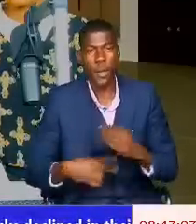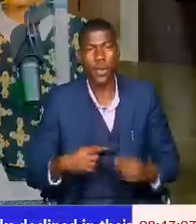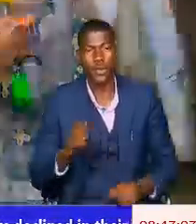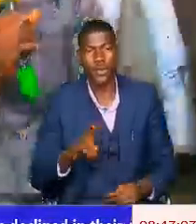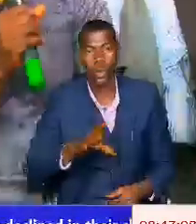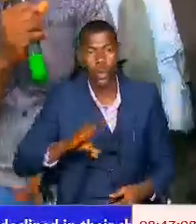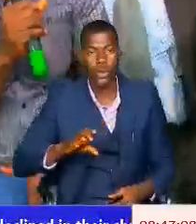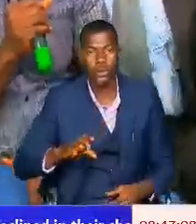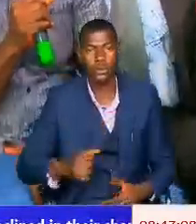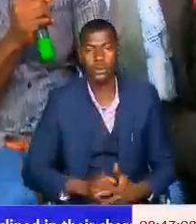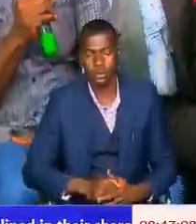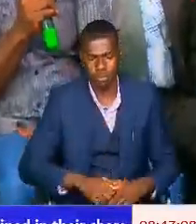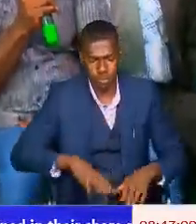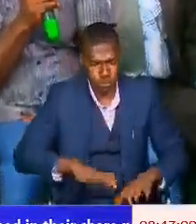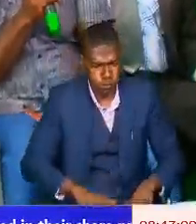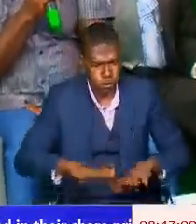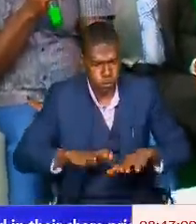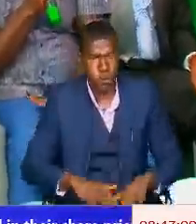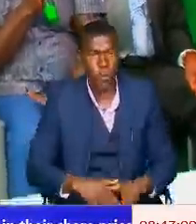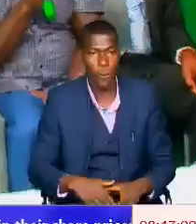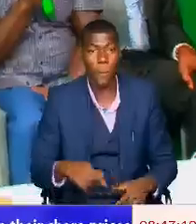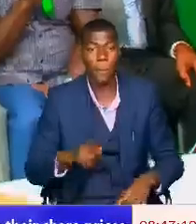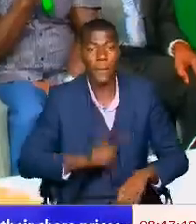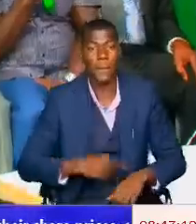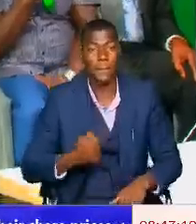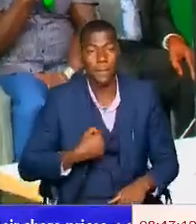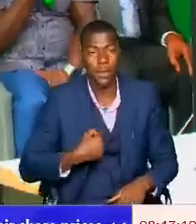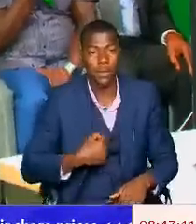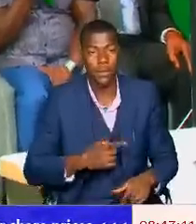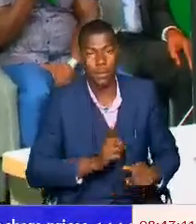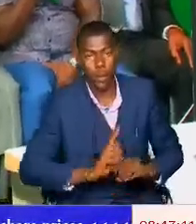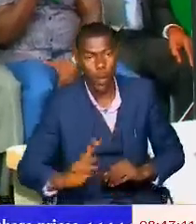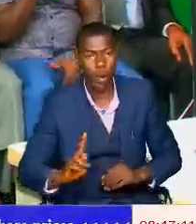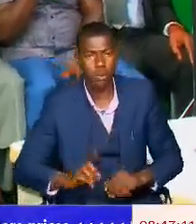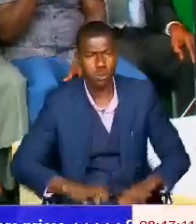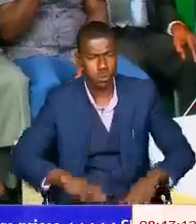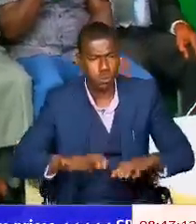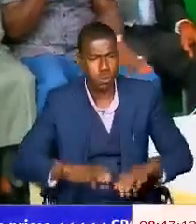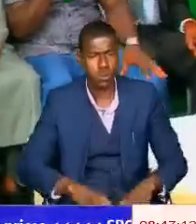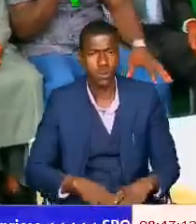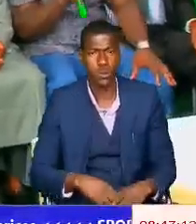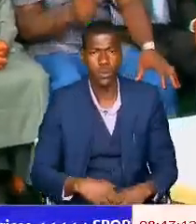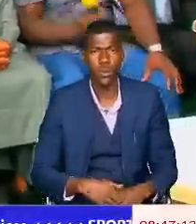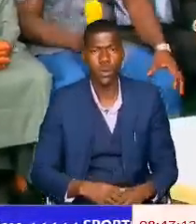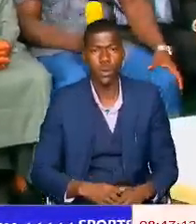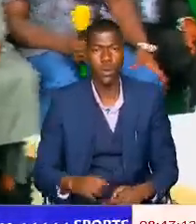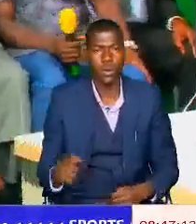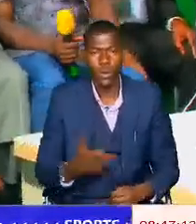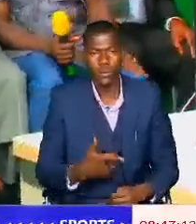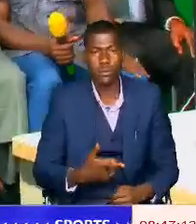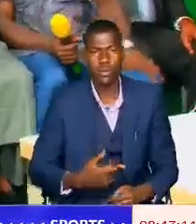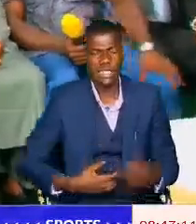up. When I come off for studio, they go do 200 press up. Take talk, bye-bye, they thank you. They can chop beans.